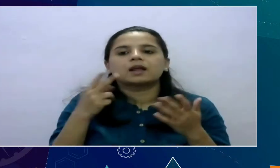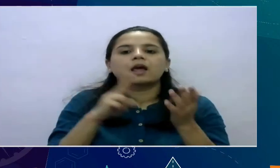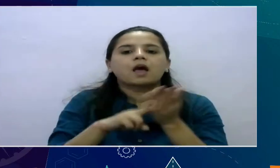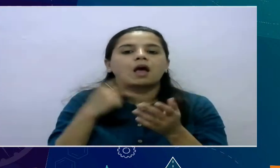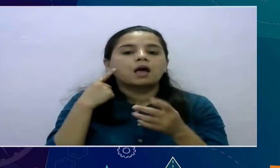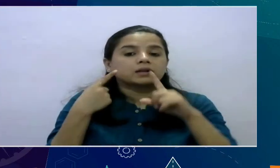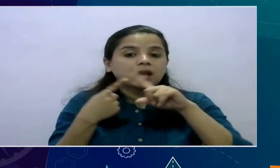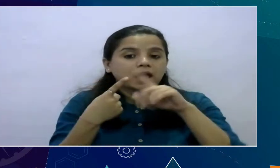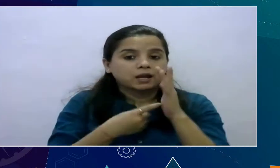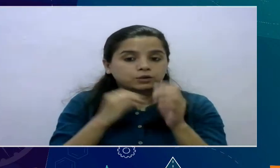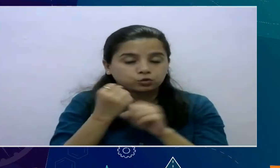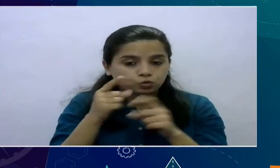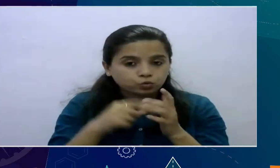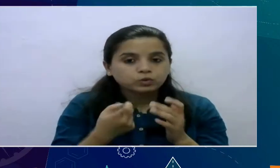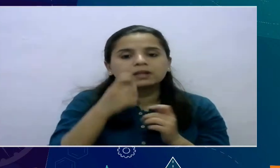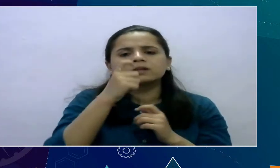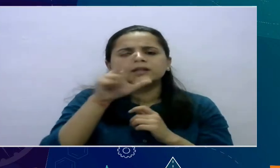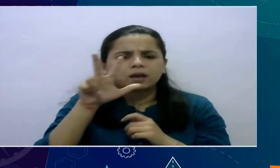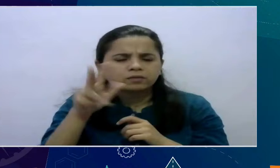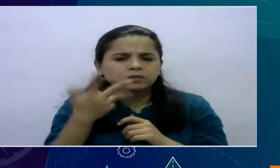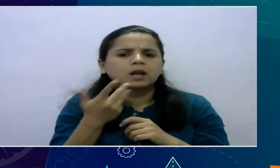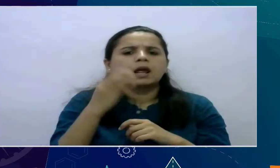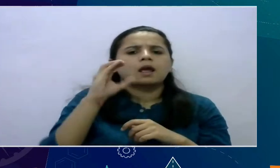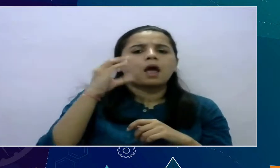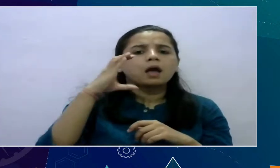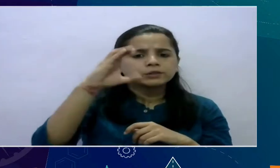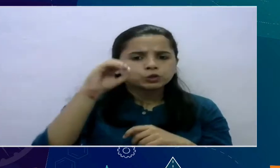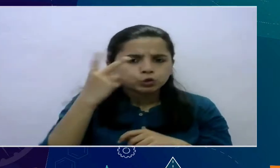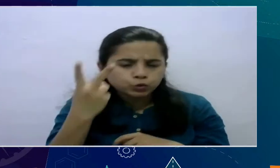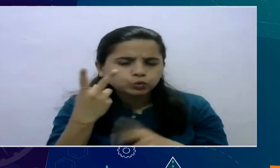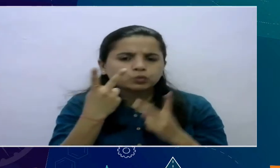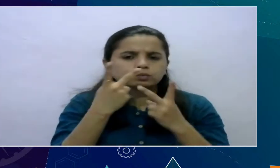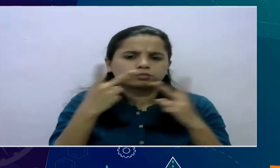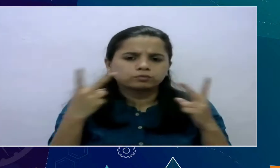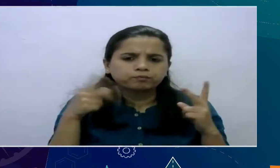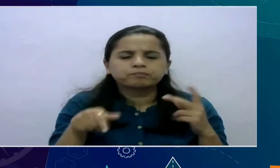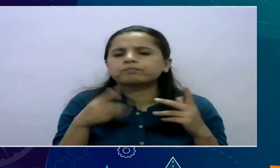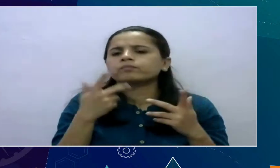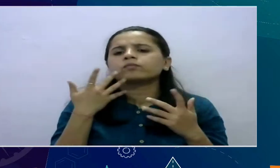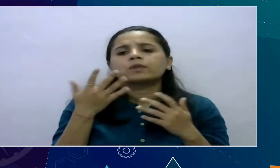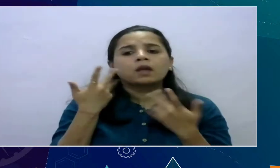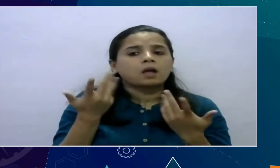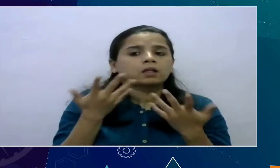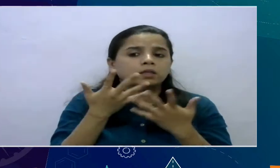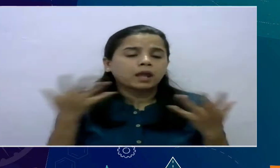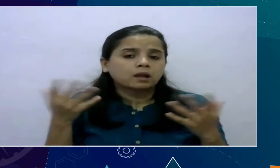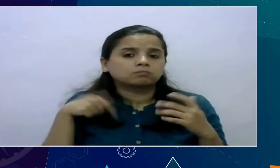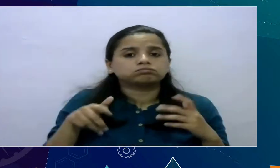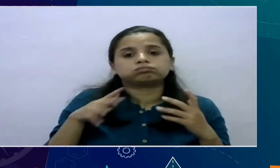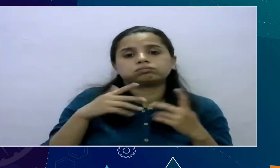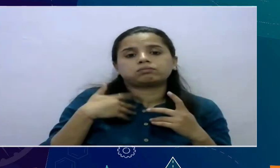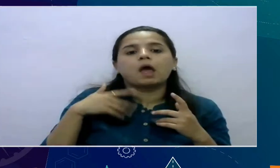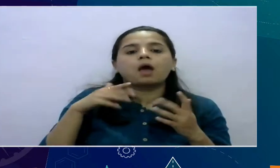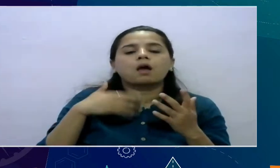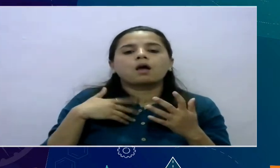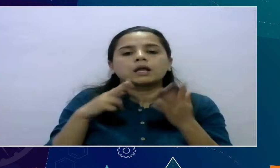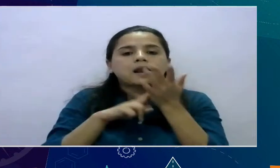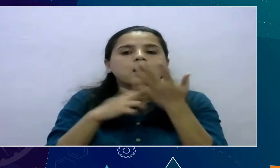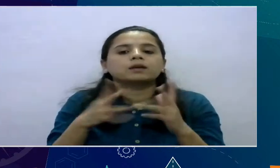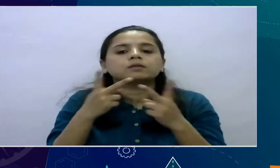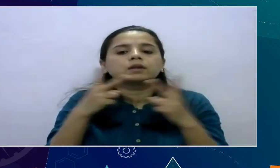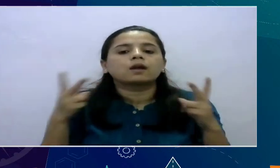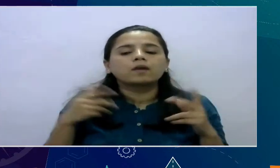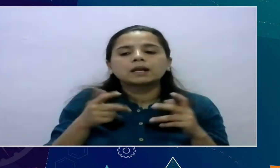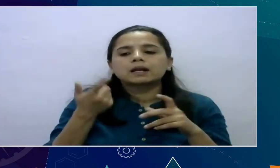oxygen 21%, carbon dioxide, water vapor, and you also have different kinds of particulate nature, particulates, and different kinds